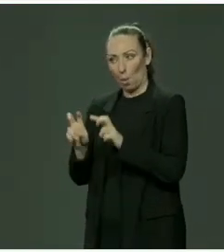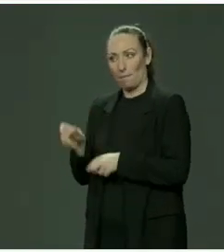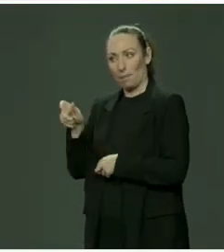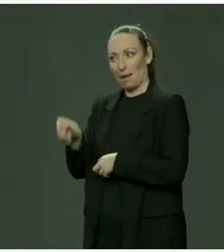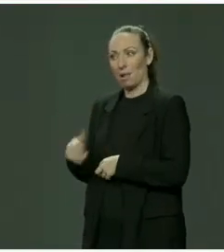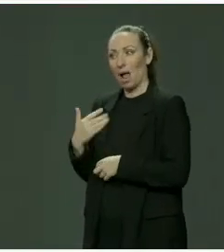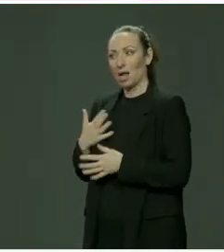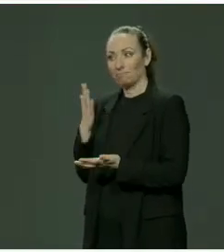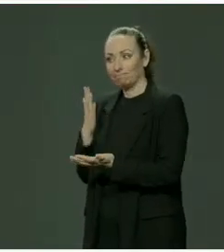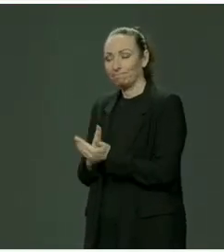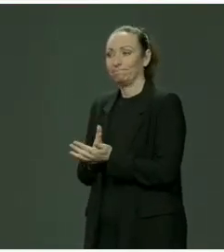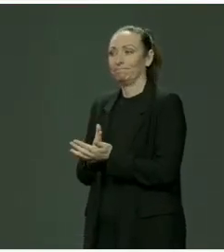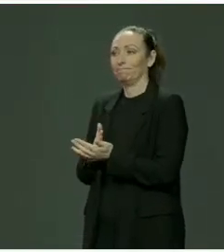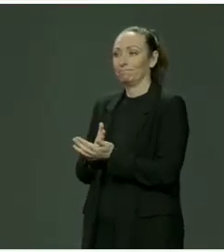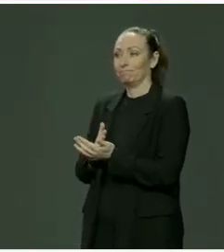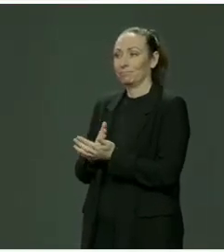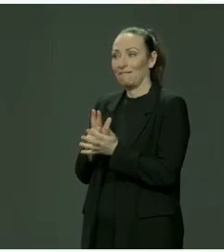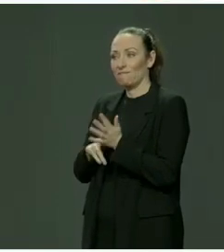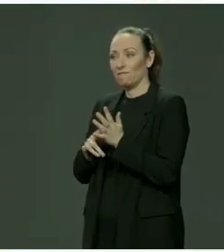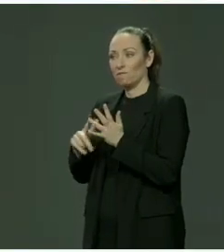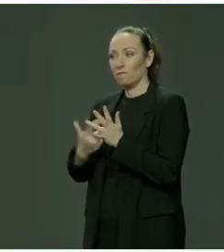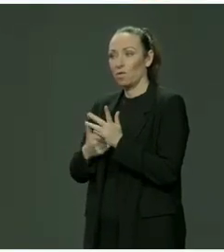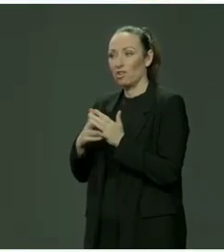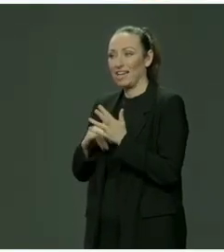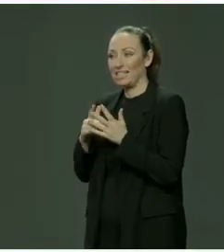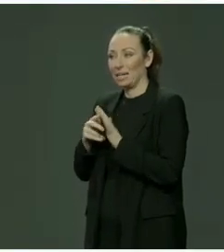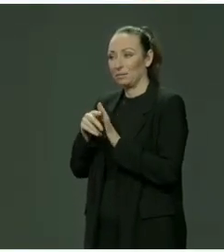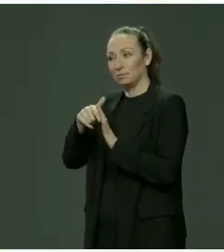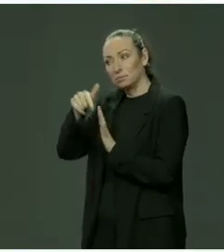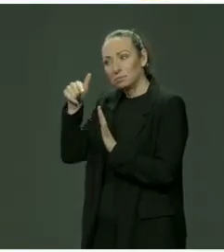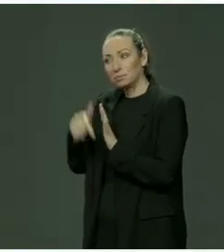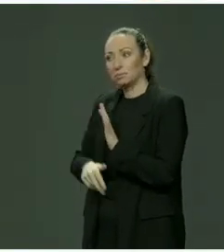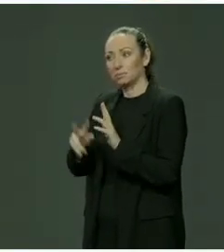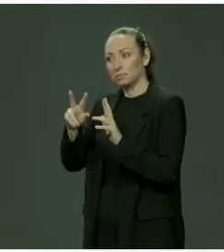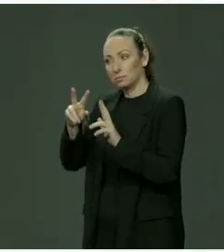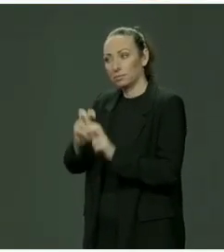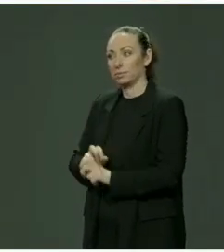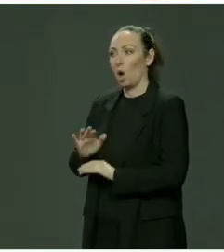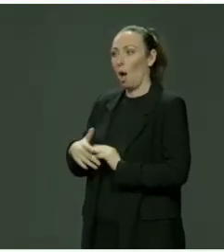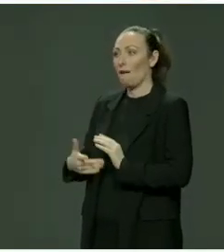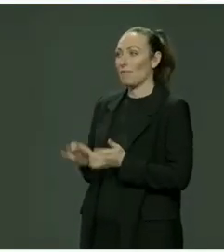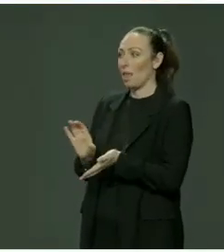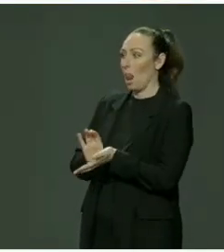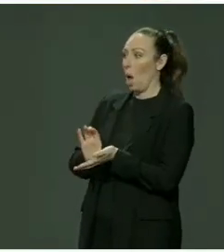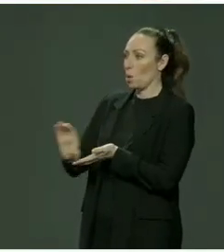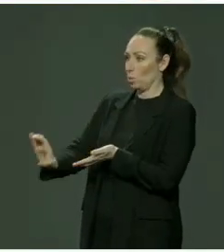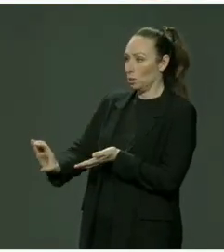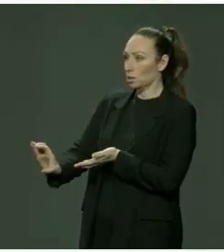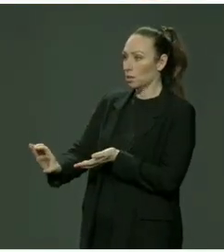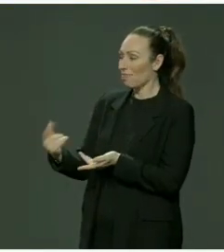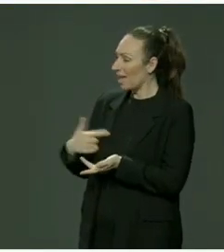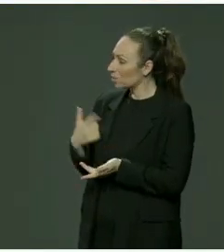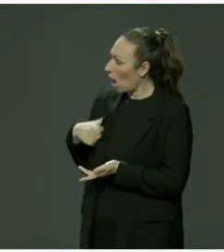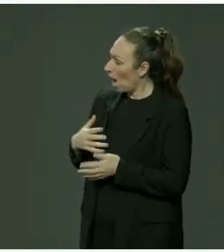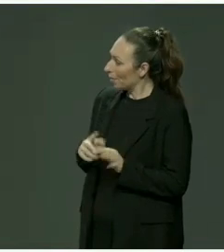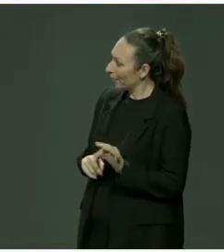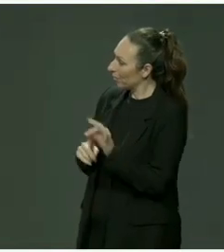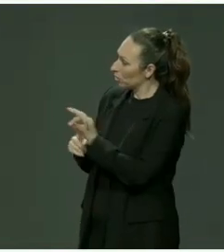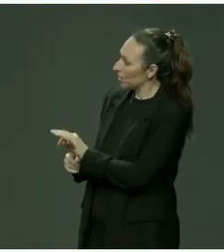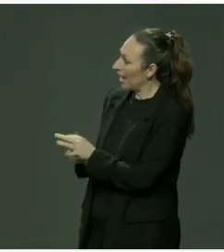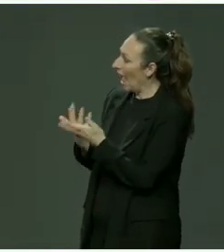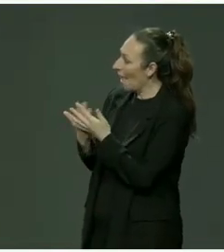granular insight into a sample of the loans. So that's what I wanted to find out. How many